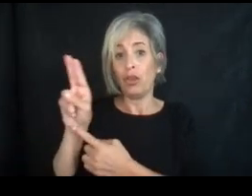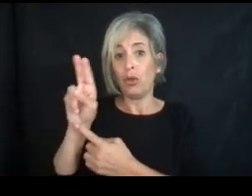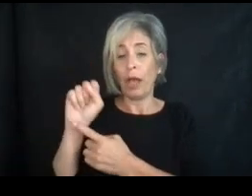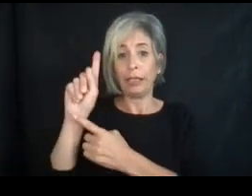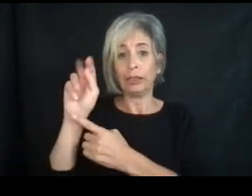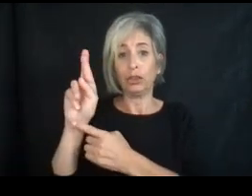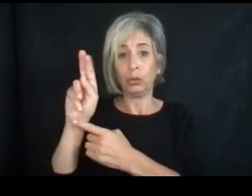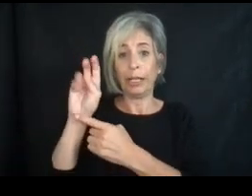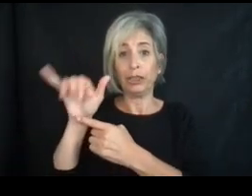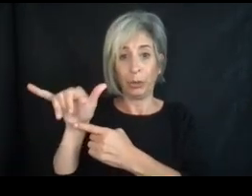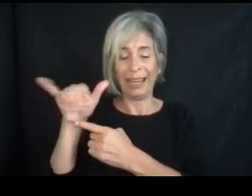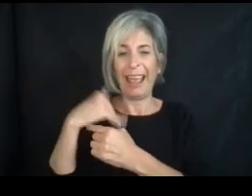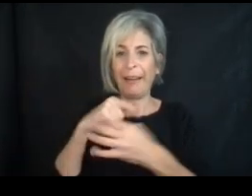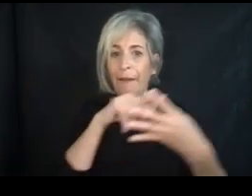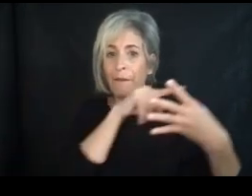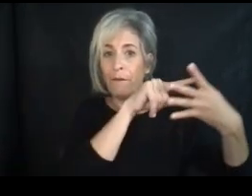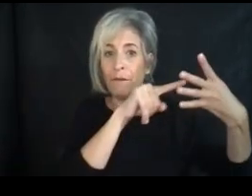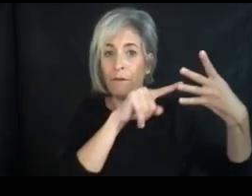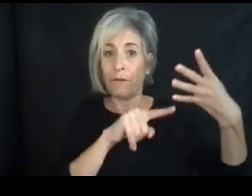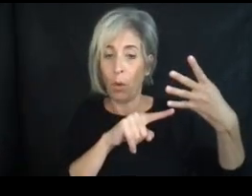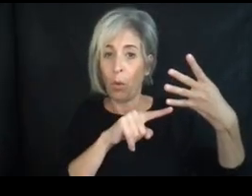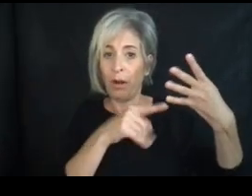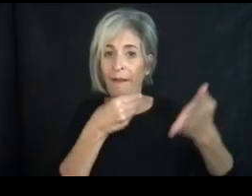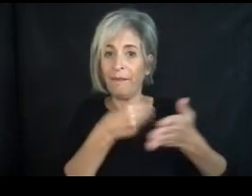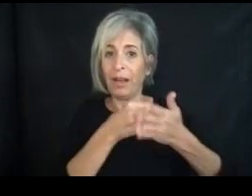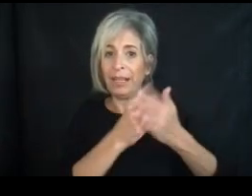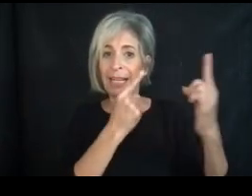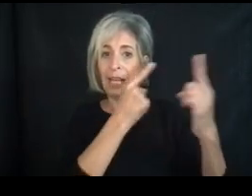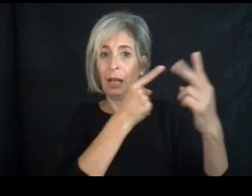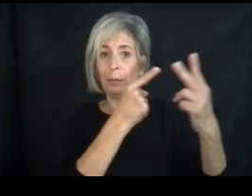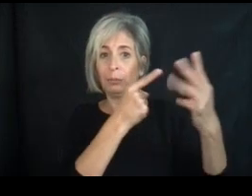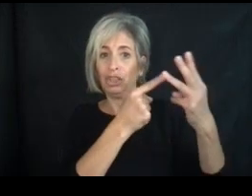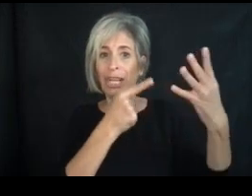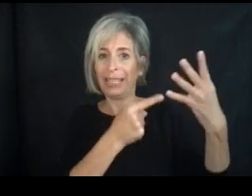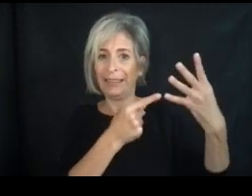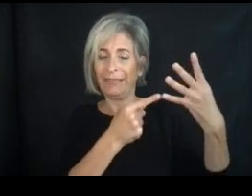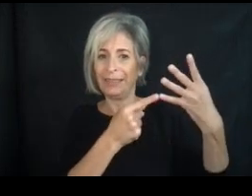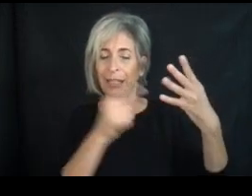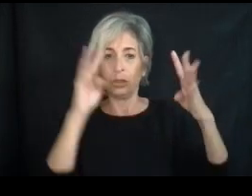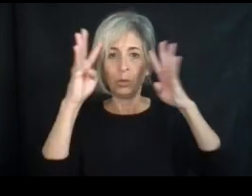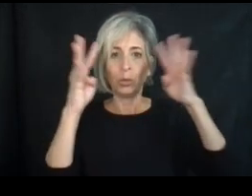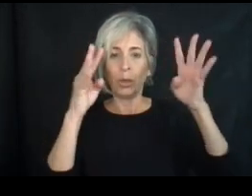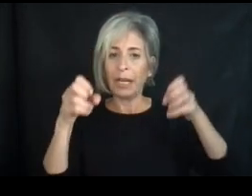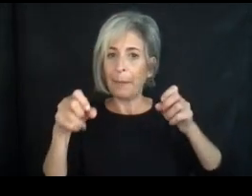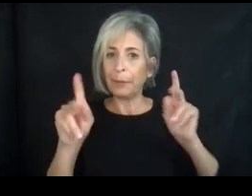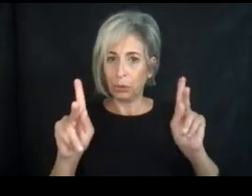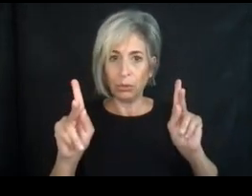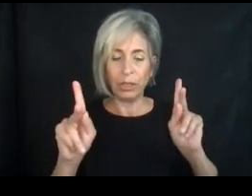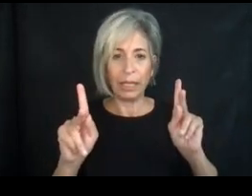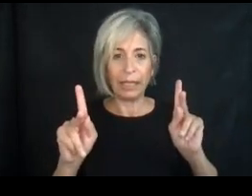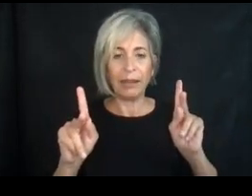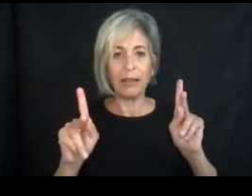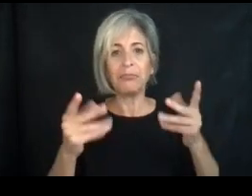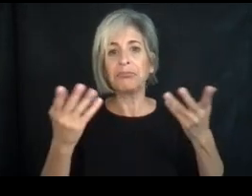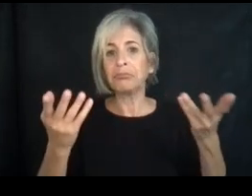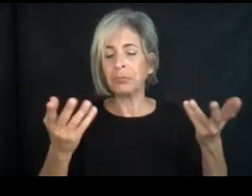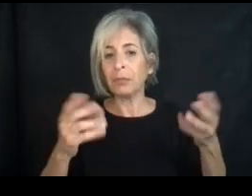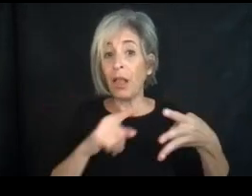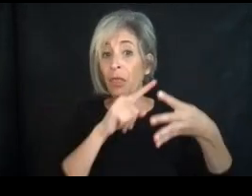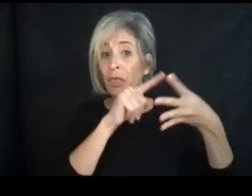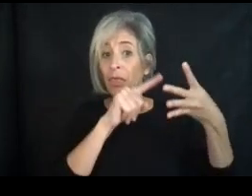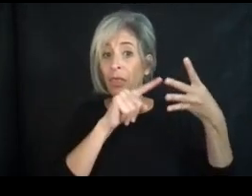had 4 funding objectives for creating this opportunity, and the 4